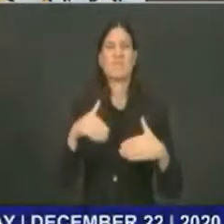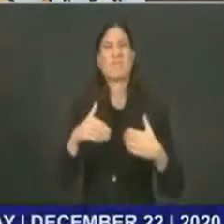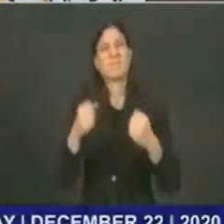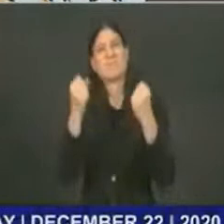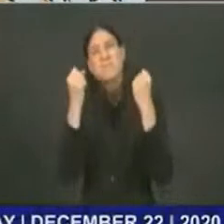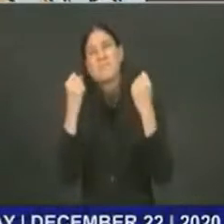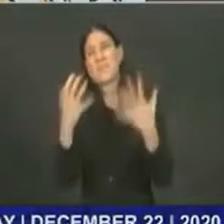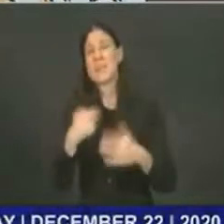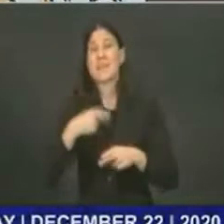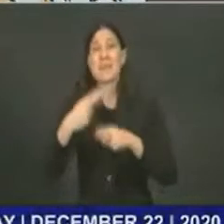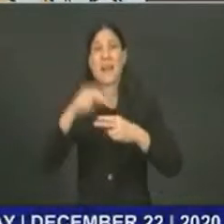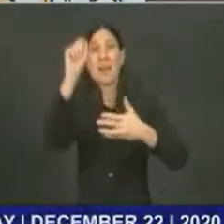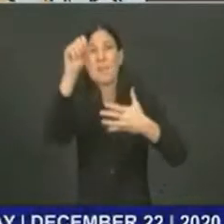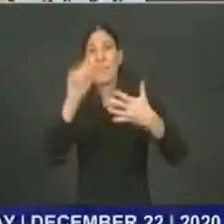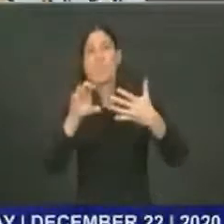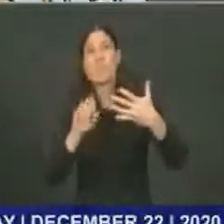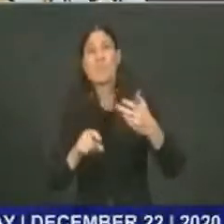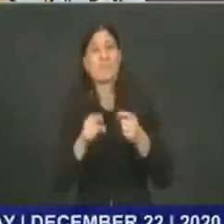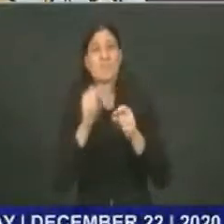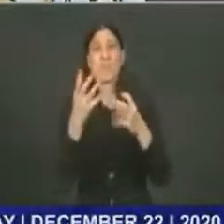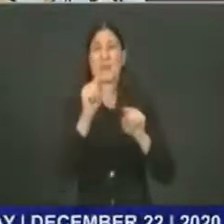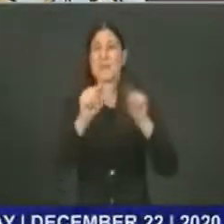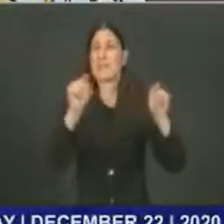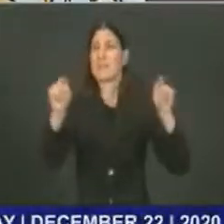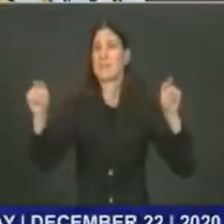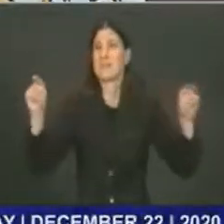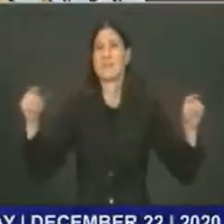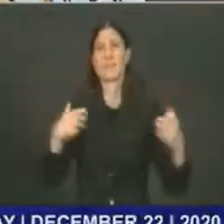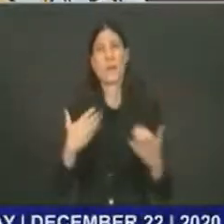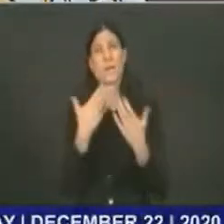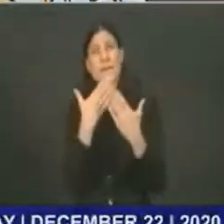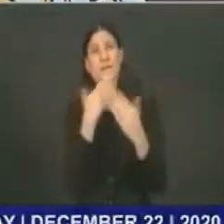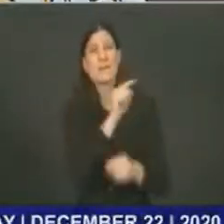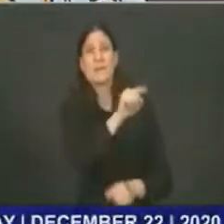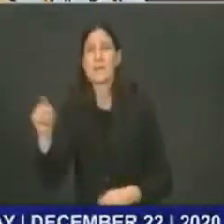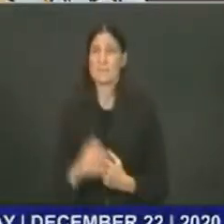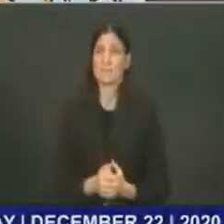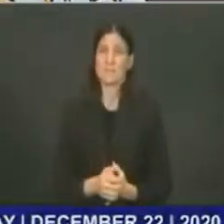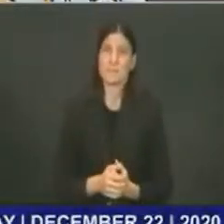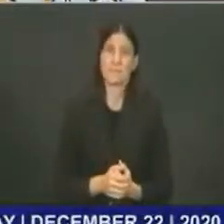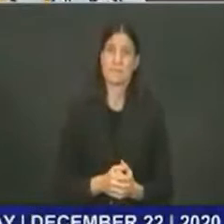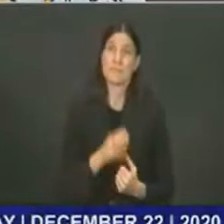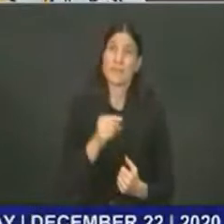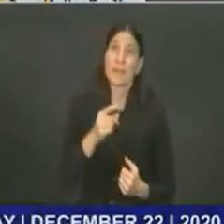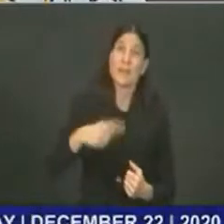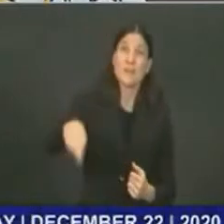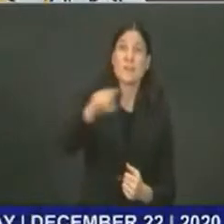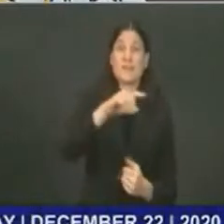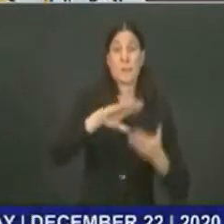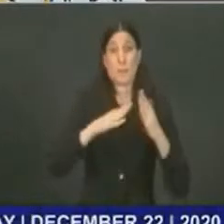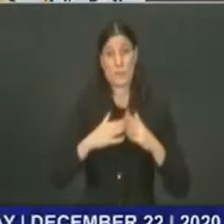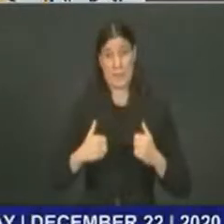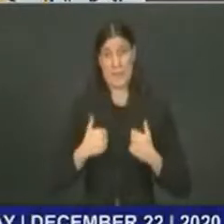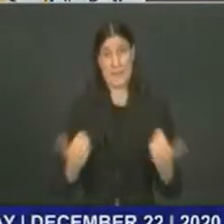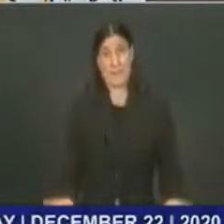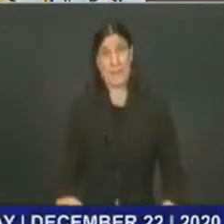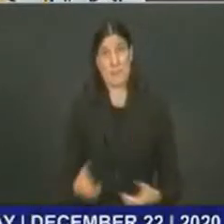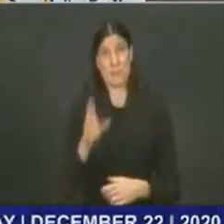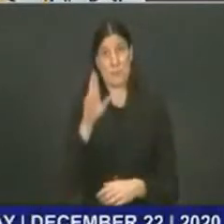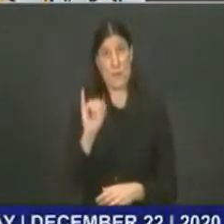them. And I suppose I want to drive home the point to Rhode Islanders that this has been a brutal time